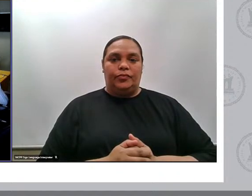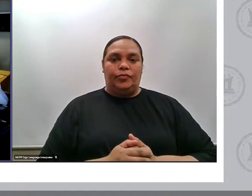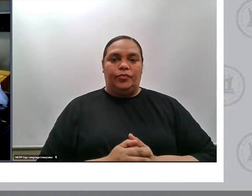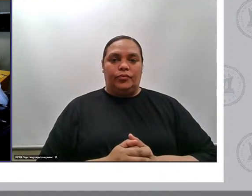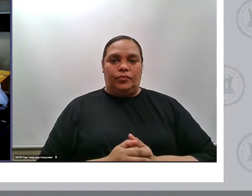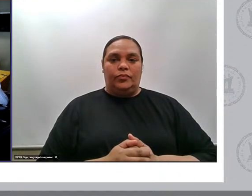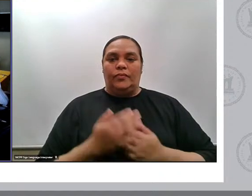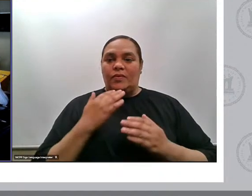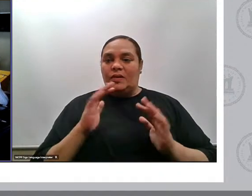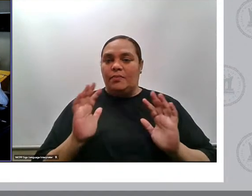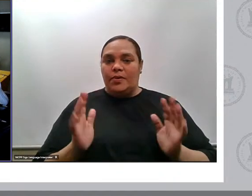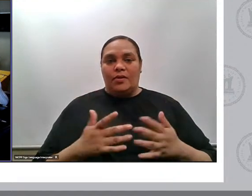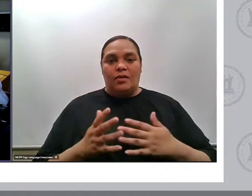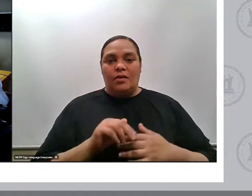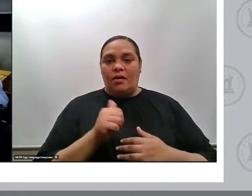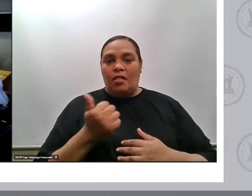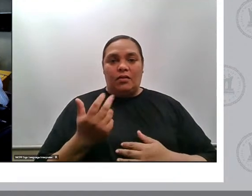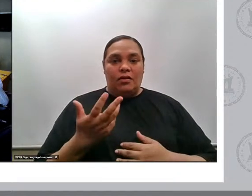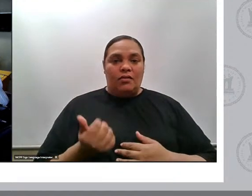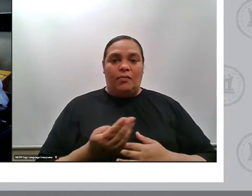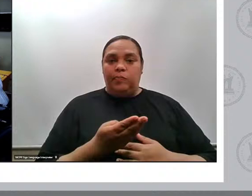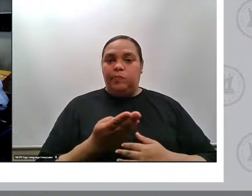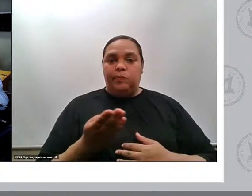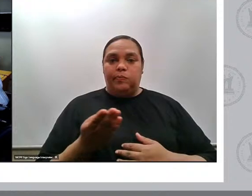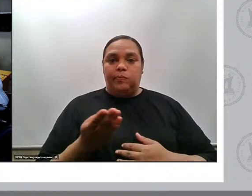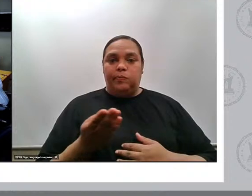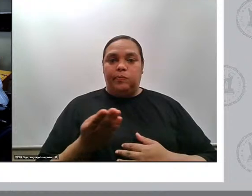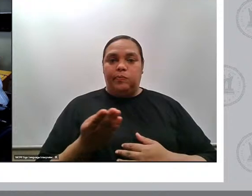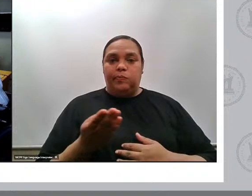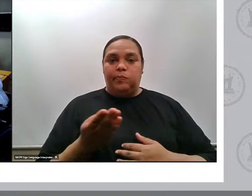Thank you. Is there anyone else?